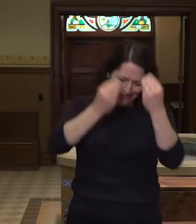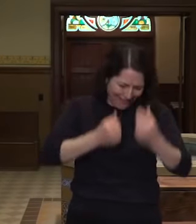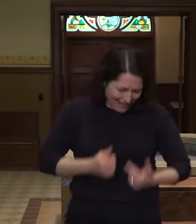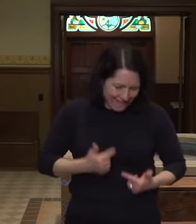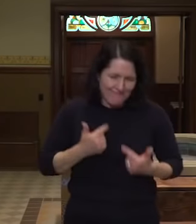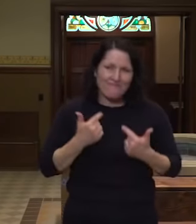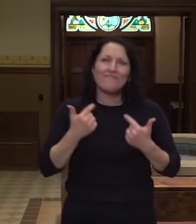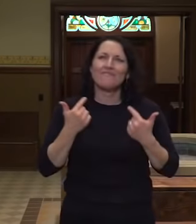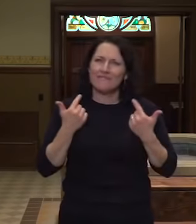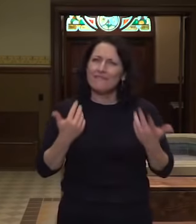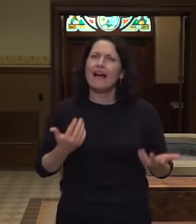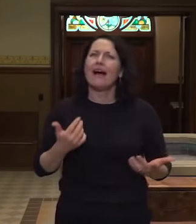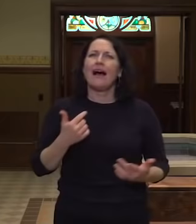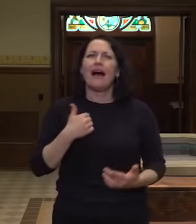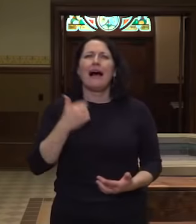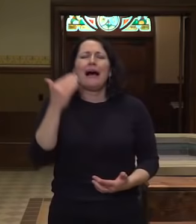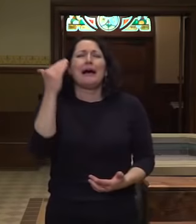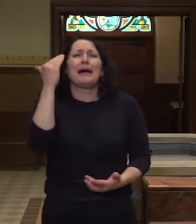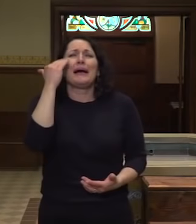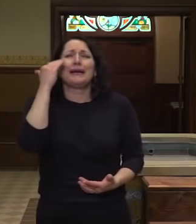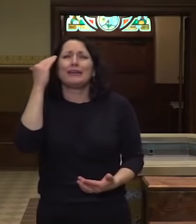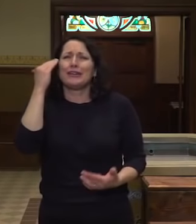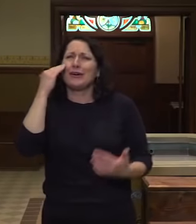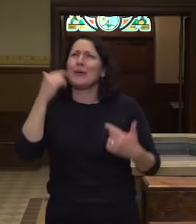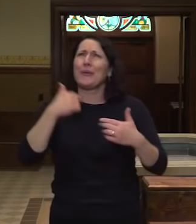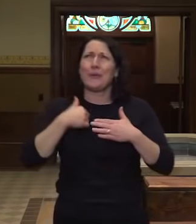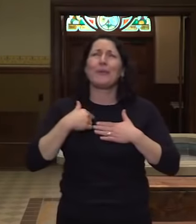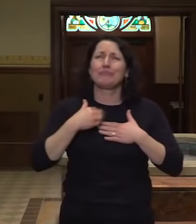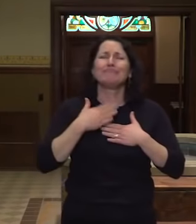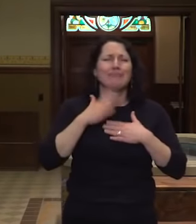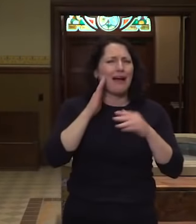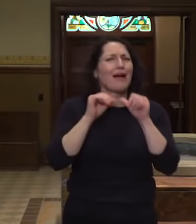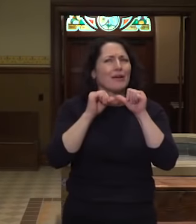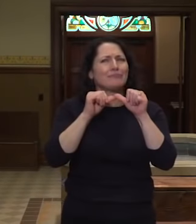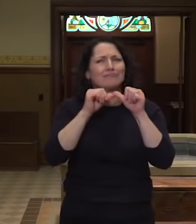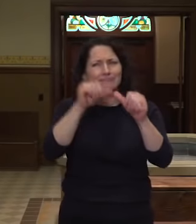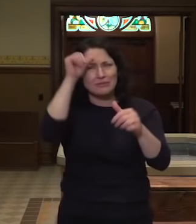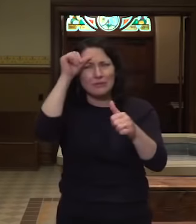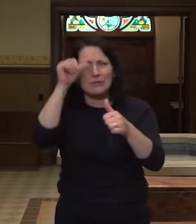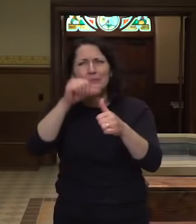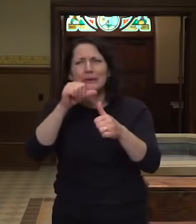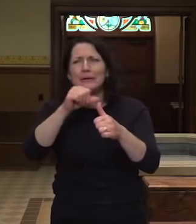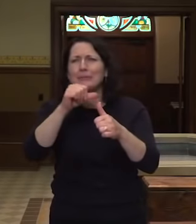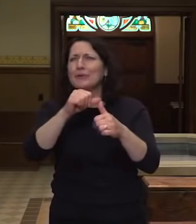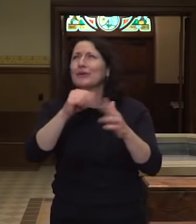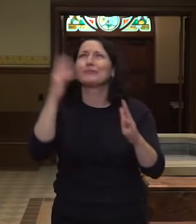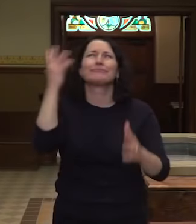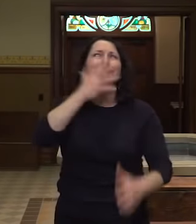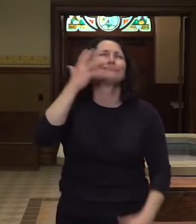life. You know I won't forget what he's done for me.